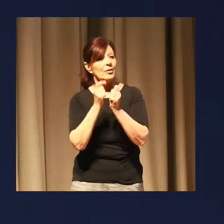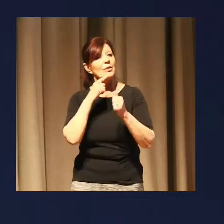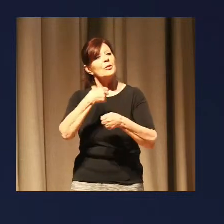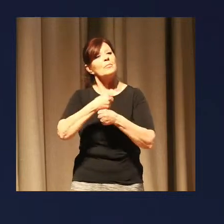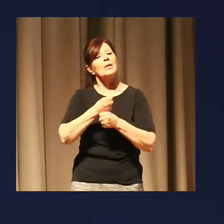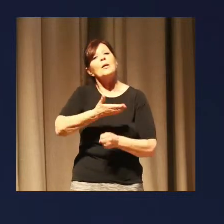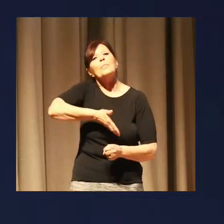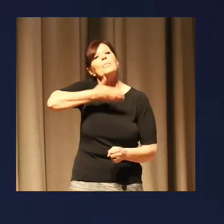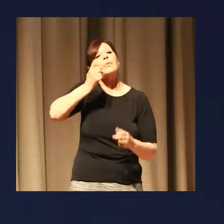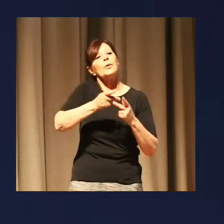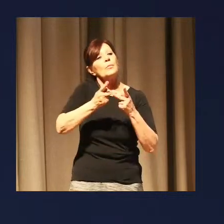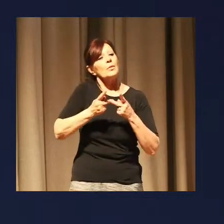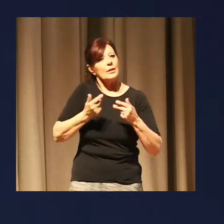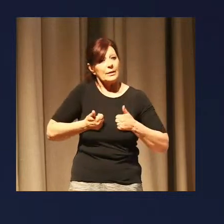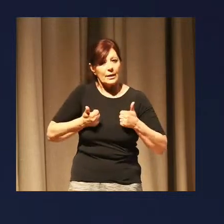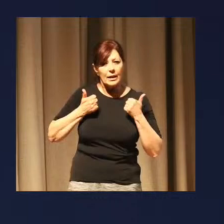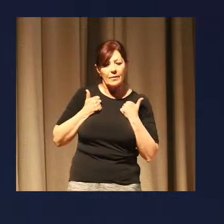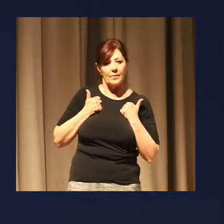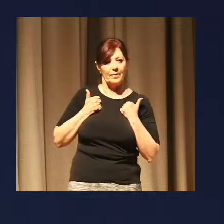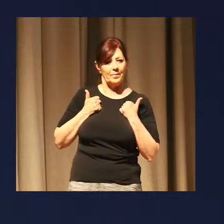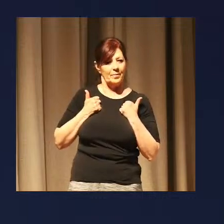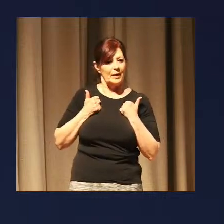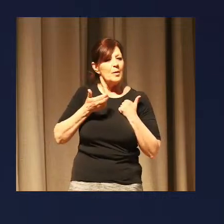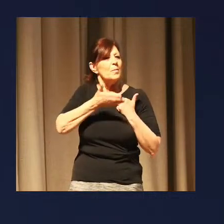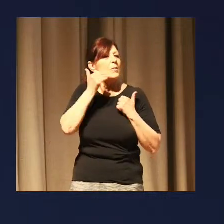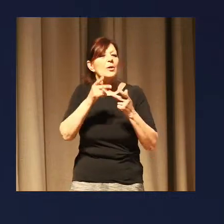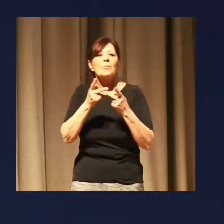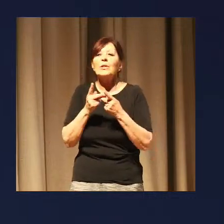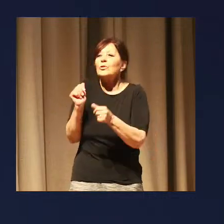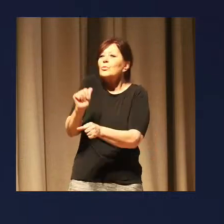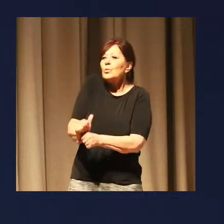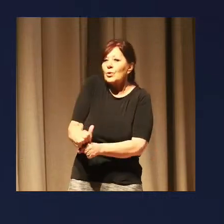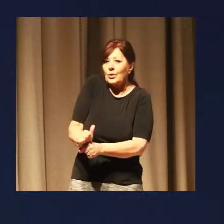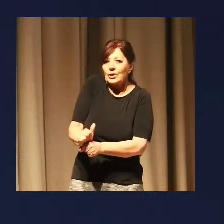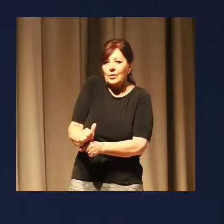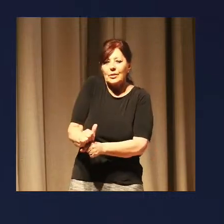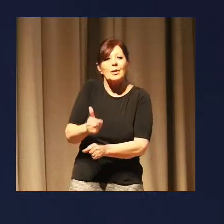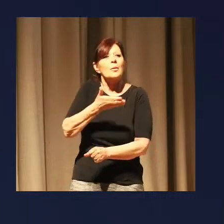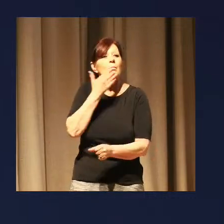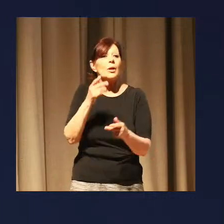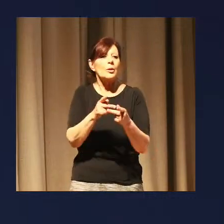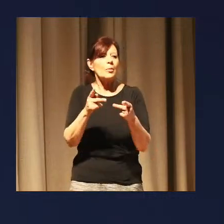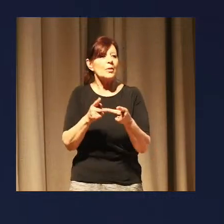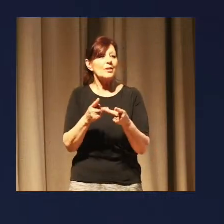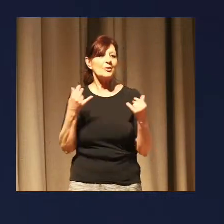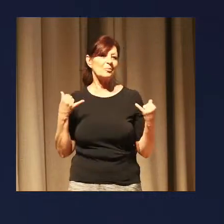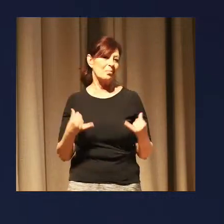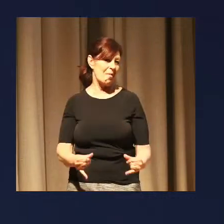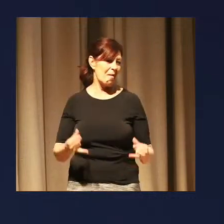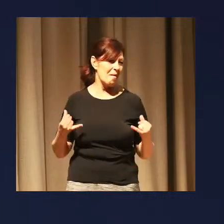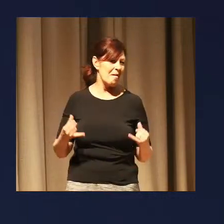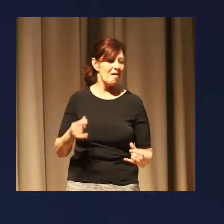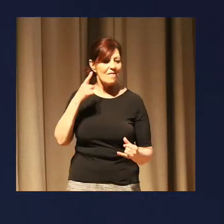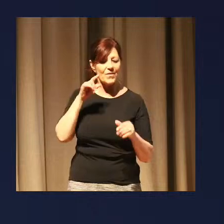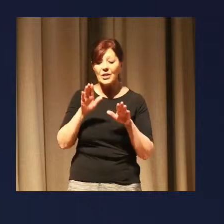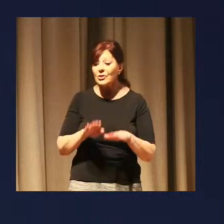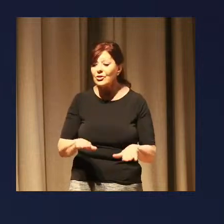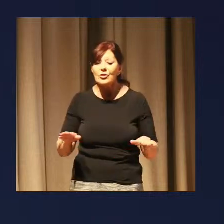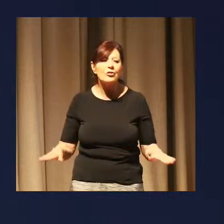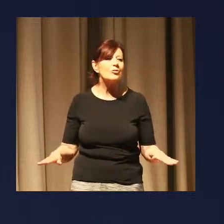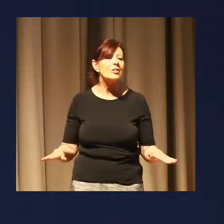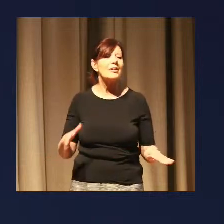creating a better place to live, a better place to work, and a better place to play for our